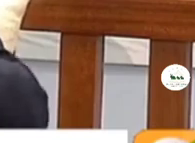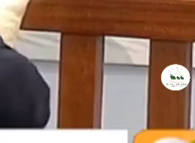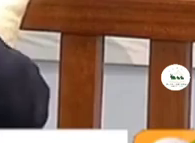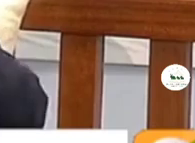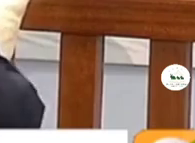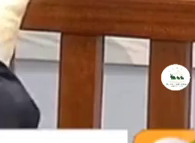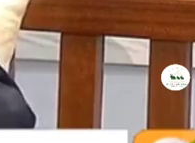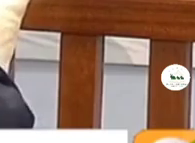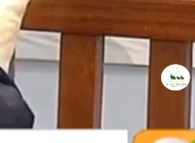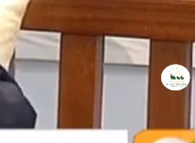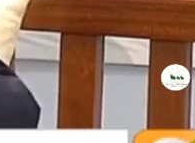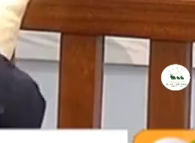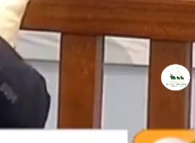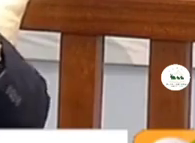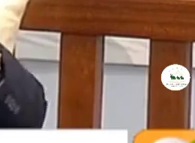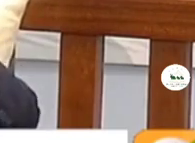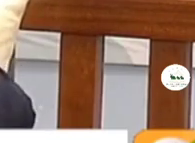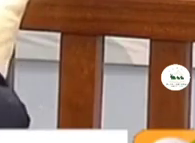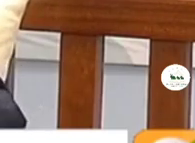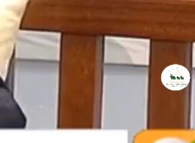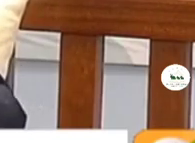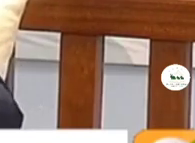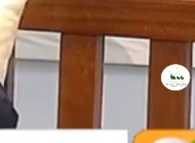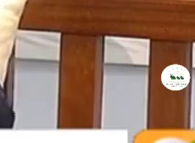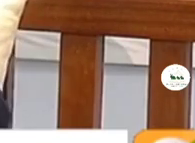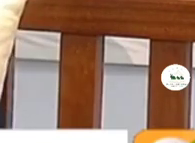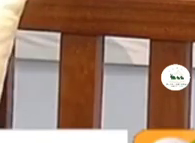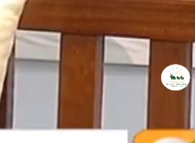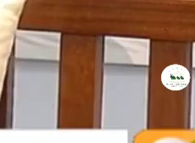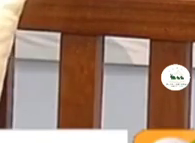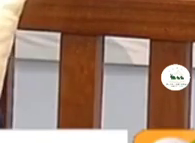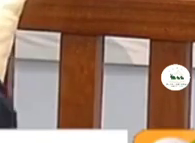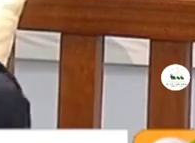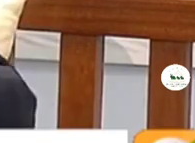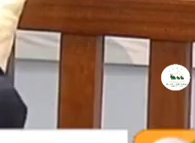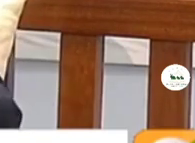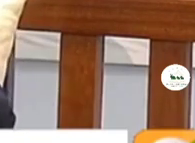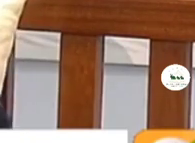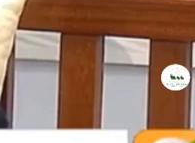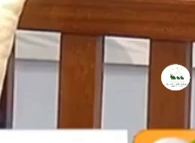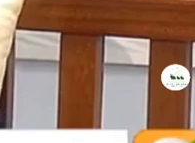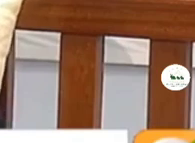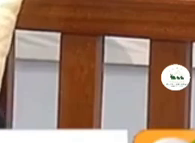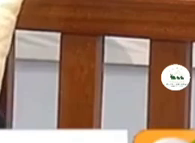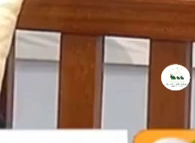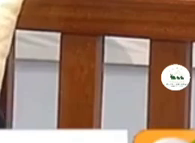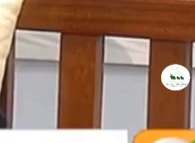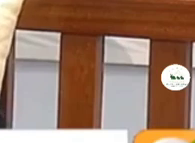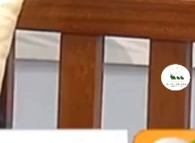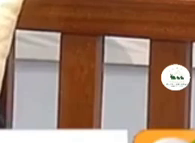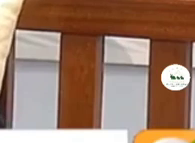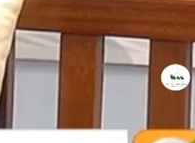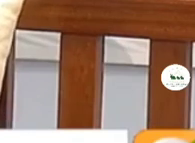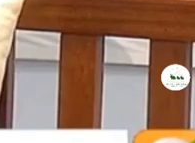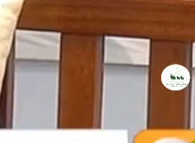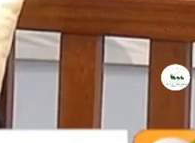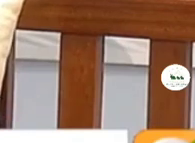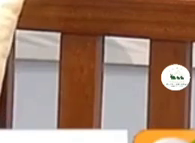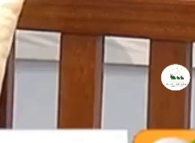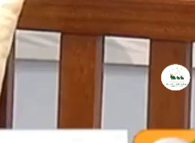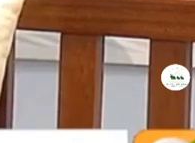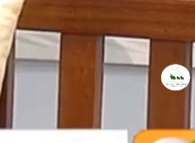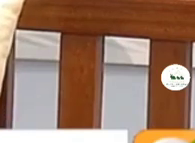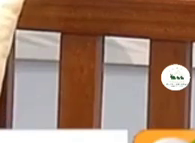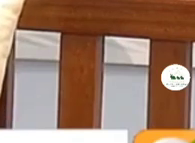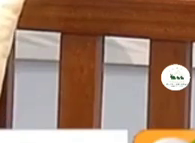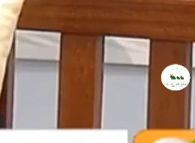of knowledge and exposure is a good thing, because it enables you to understand the sophistications of governance in